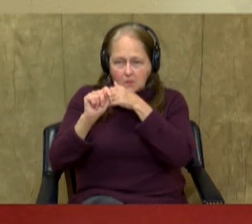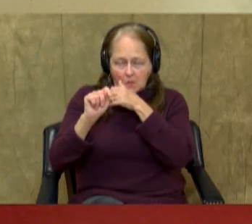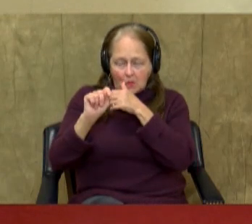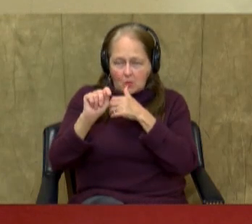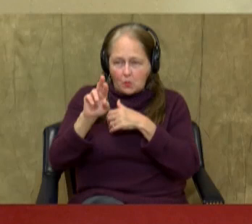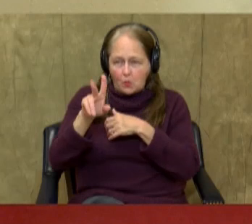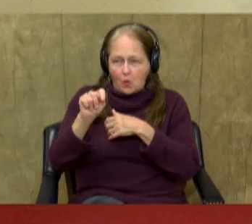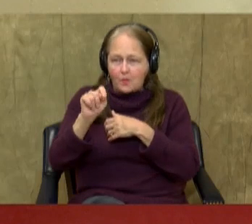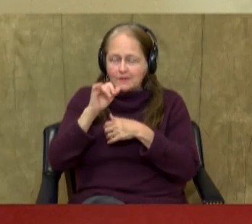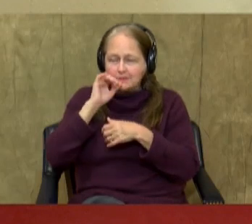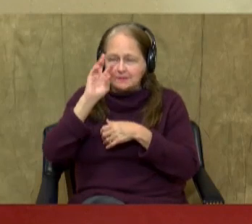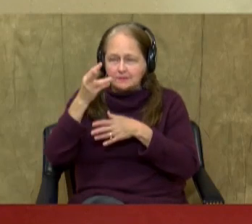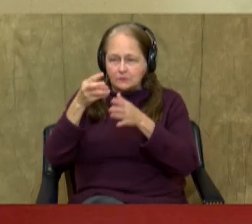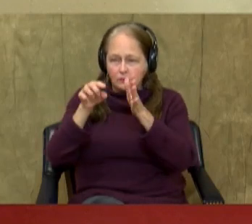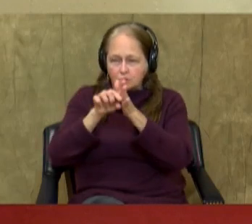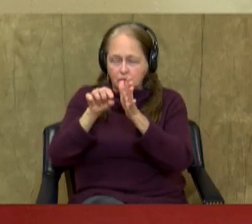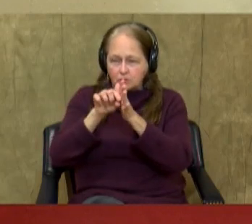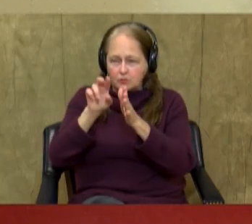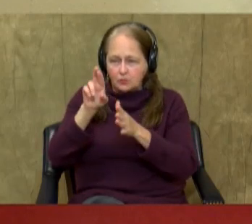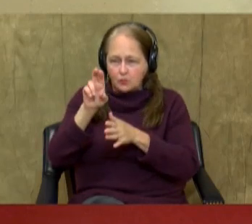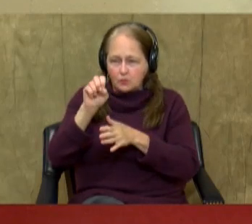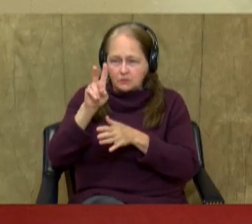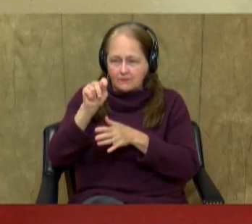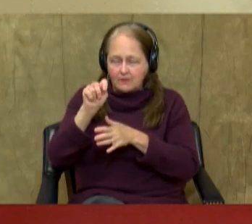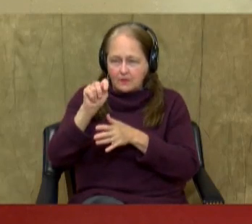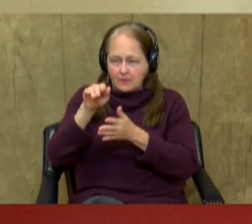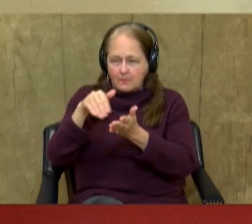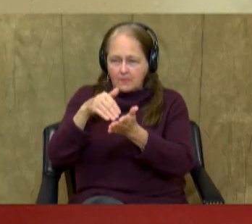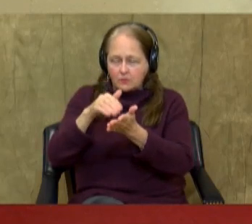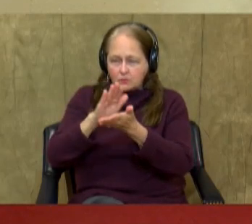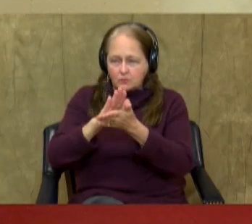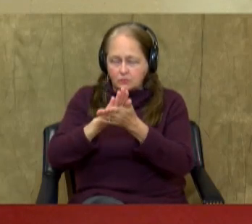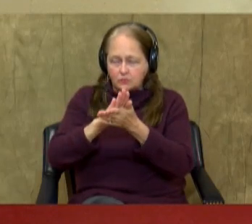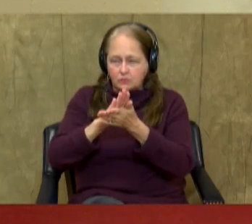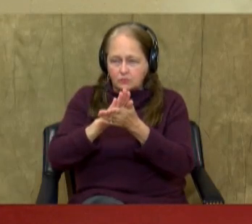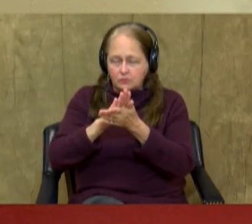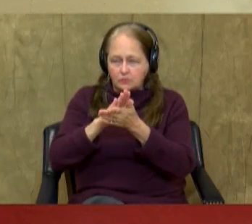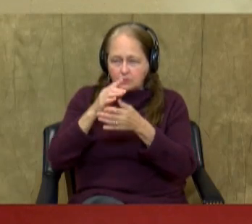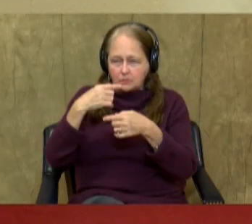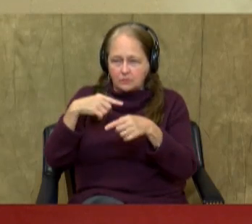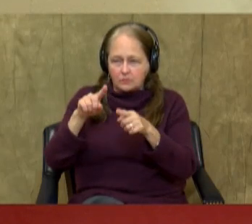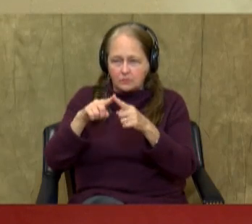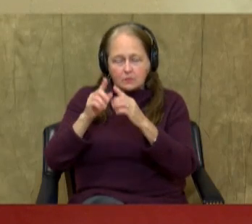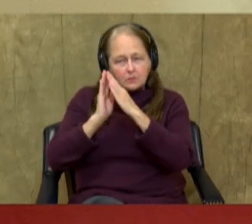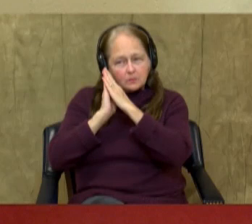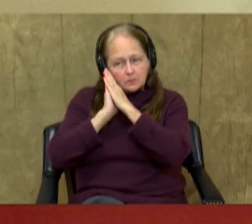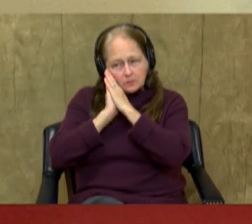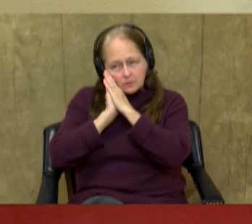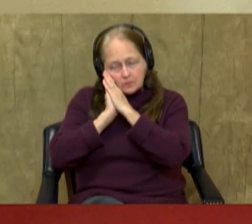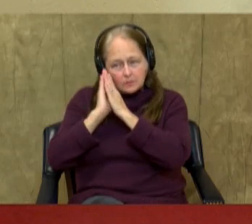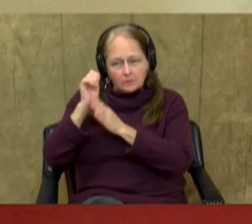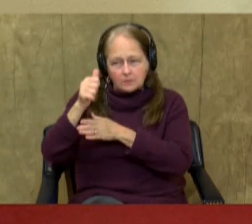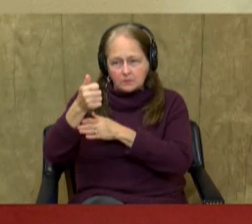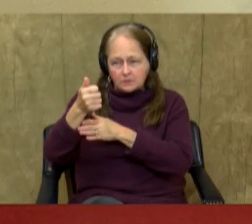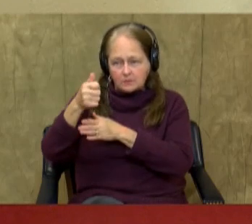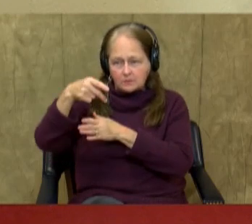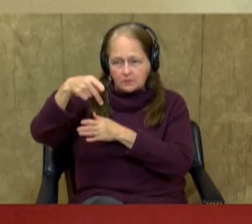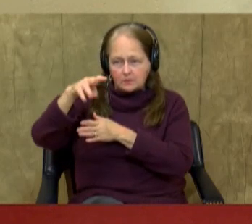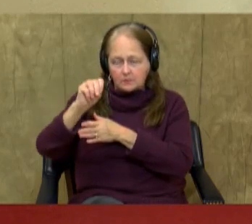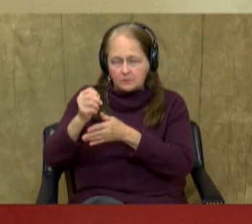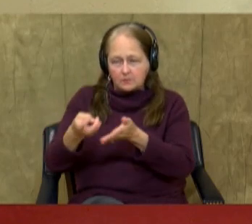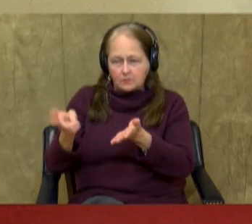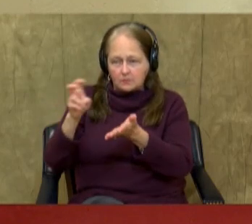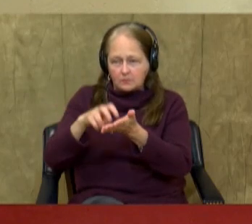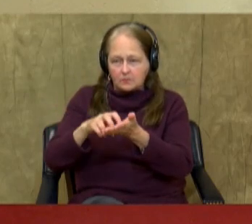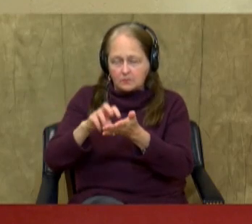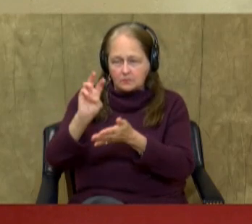Robert is a sixth grade student at Roosevelt Middle School. He usually goes to bed around 10 p.m. and gets